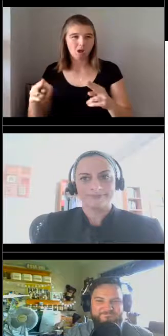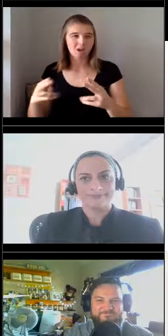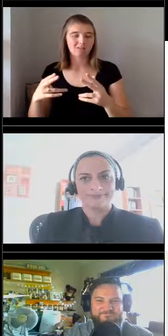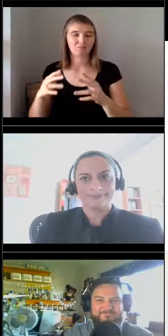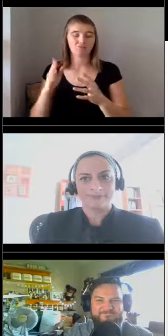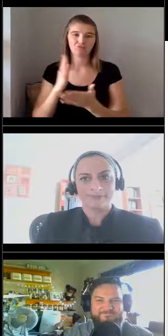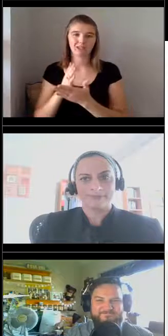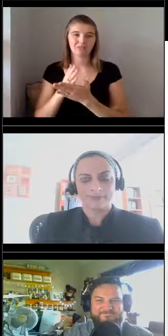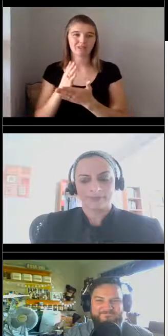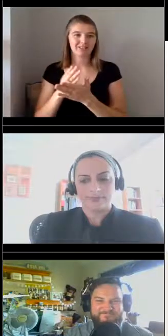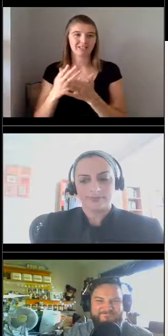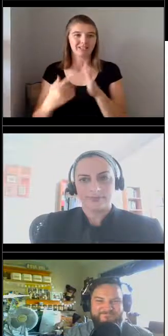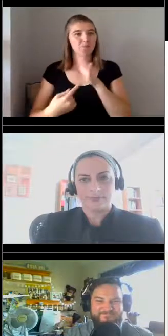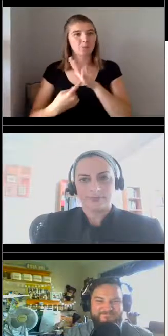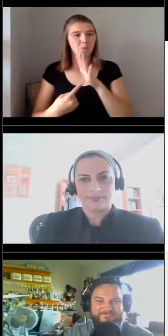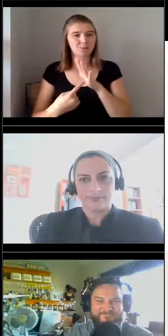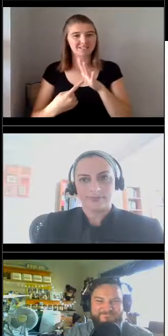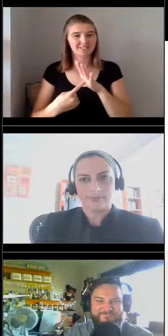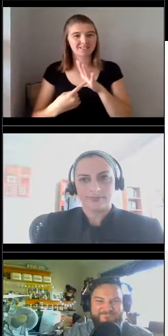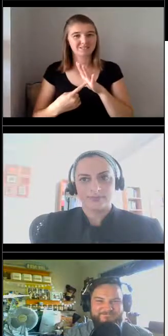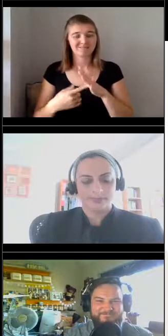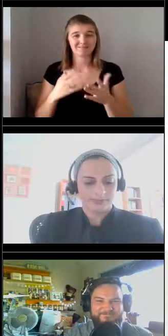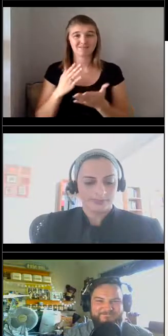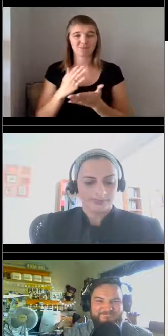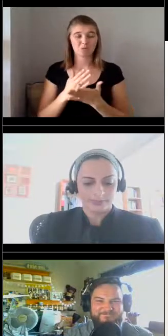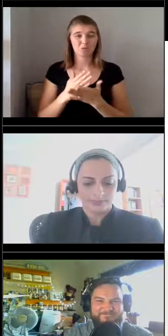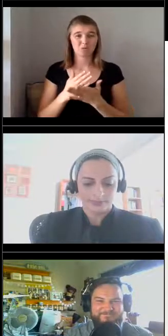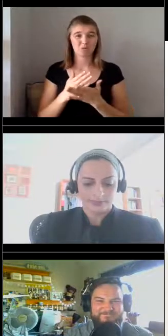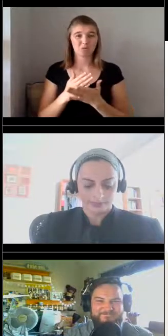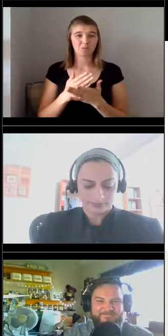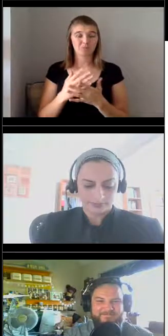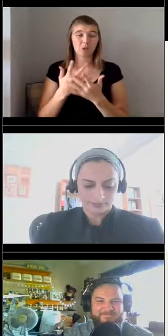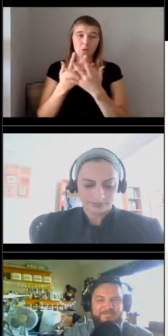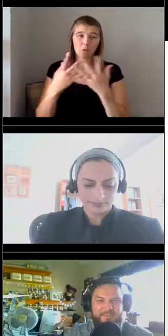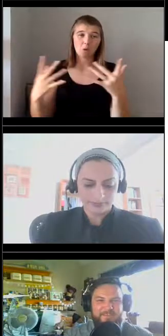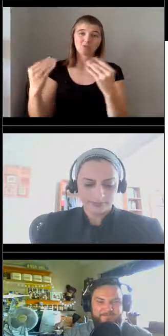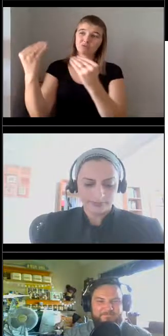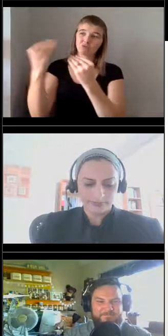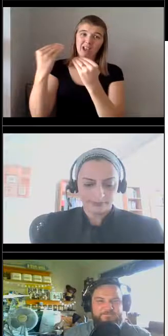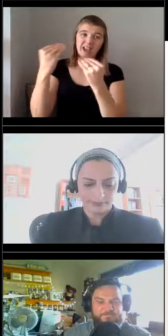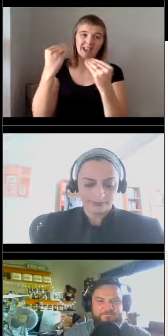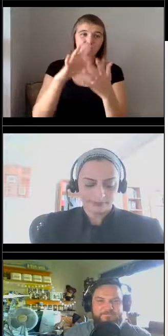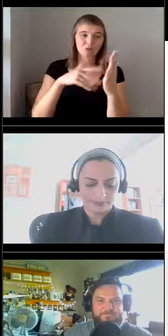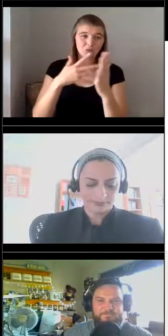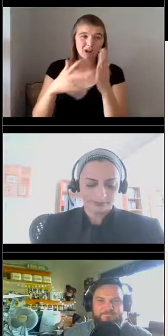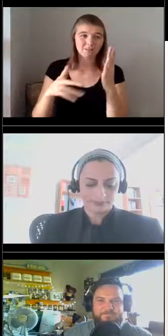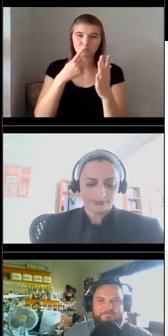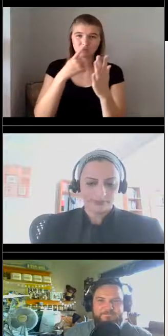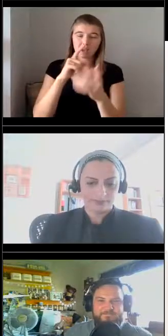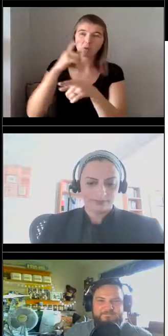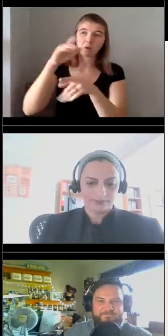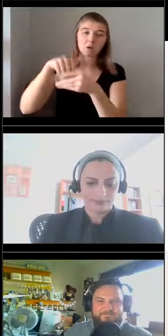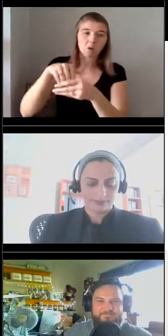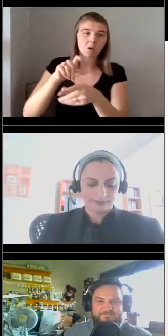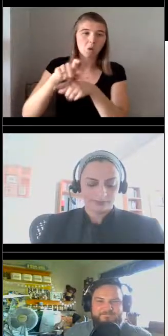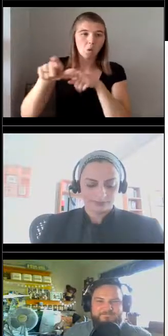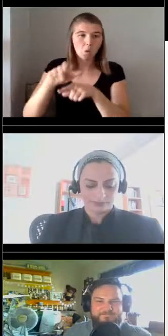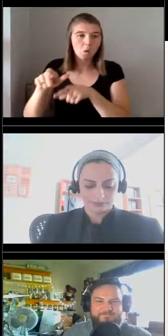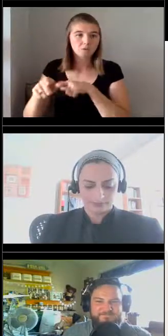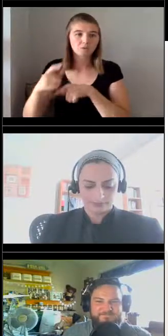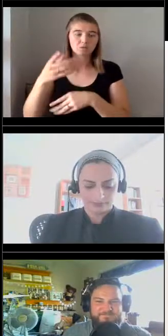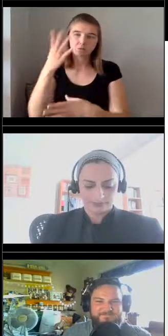And there are a lot of, you know, micro-credentials training programs out there that you may want to, you know, start